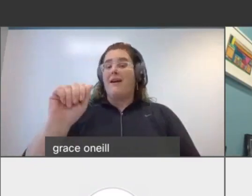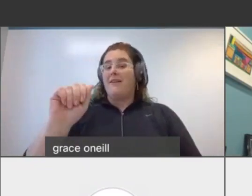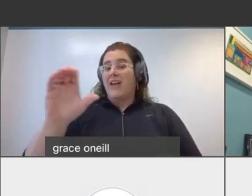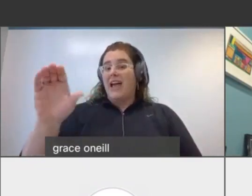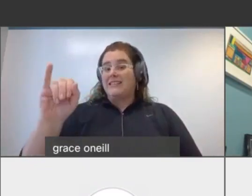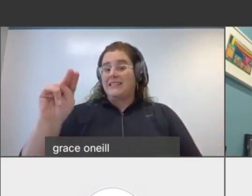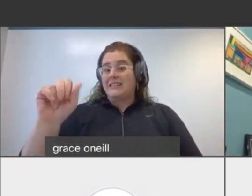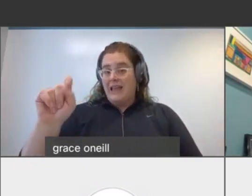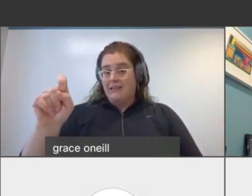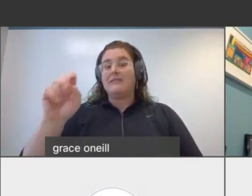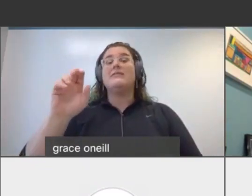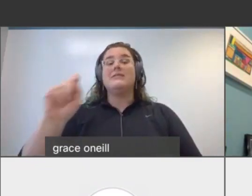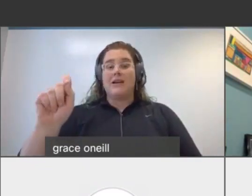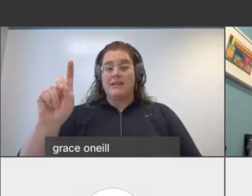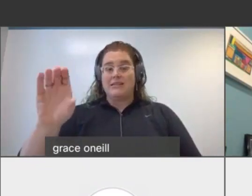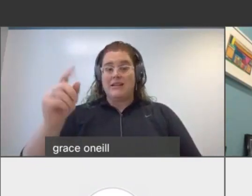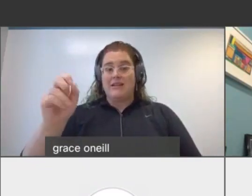vaccinate.dc.gov.